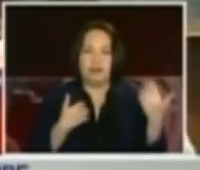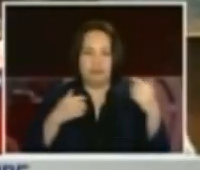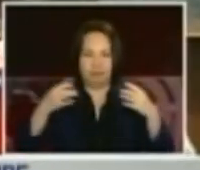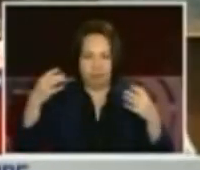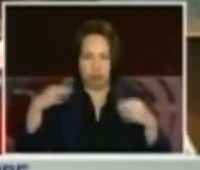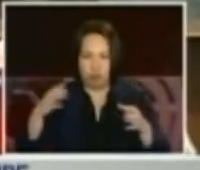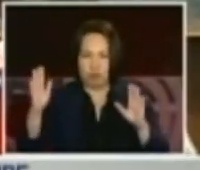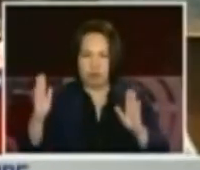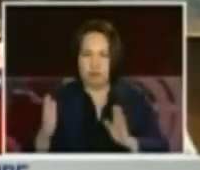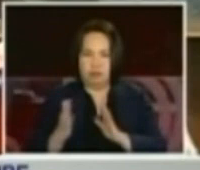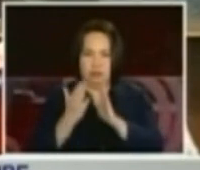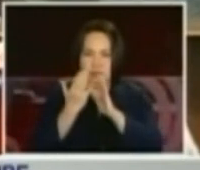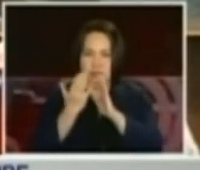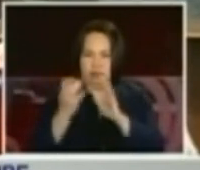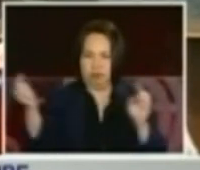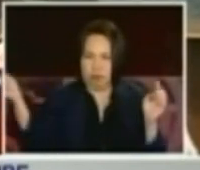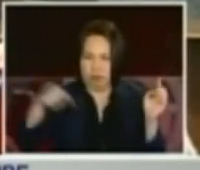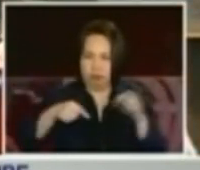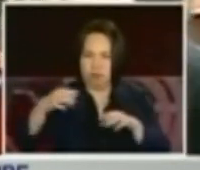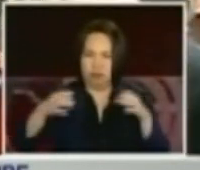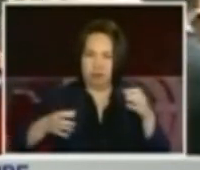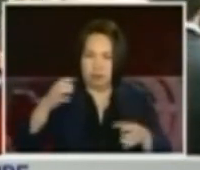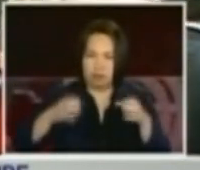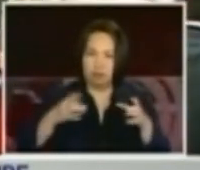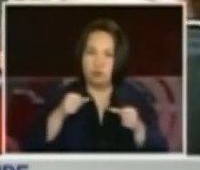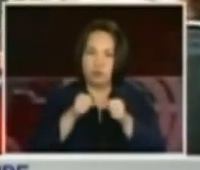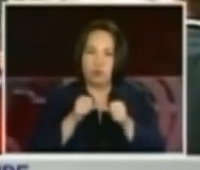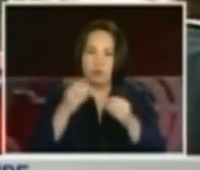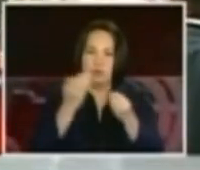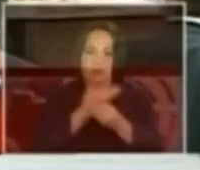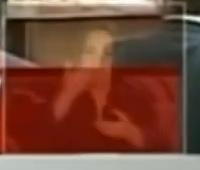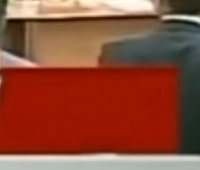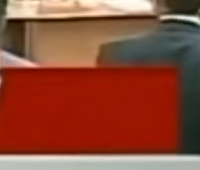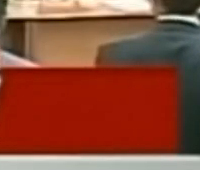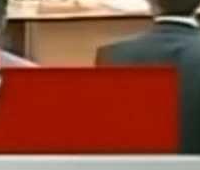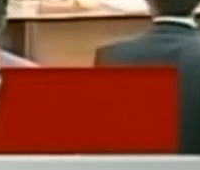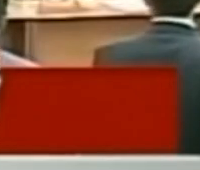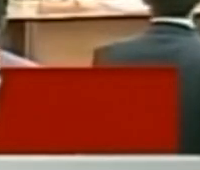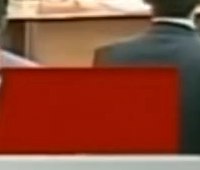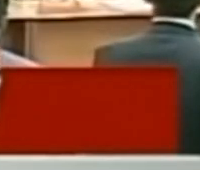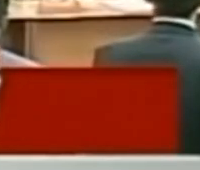decide this impeachment case, case number